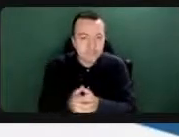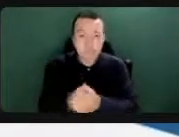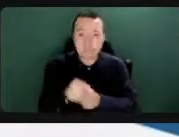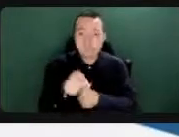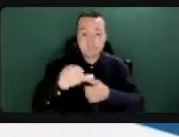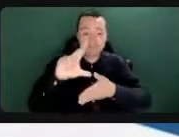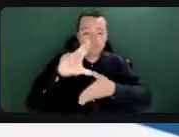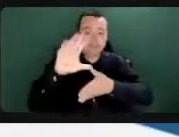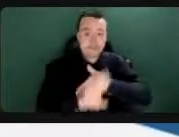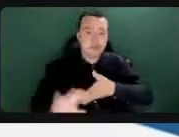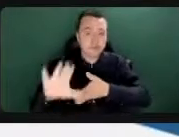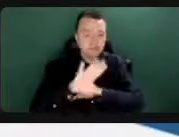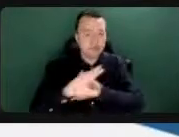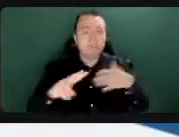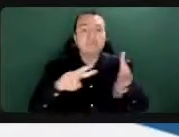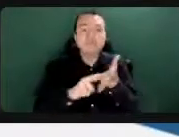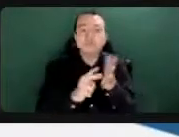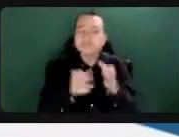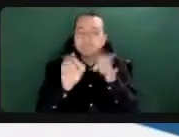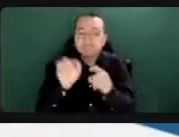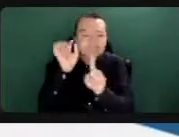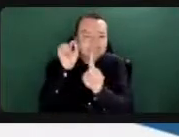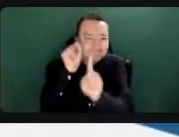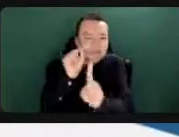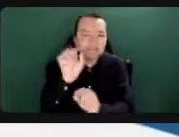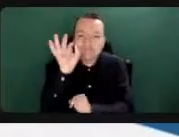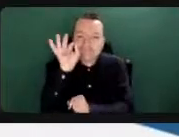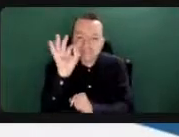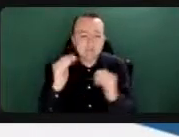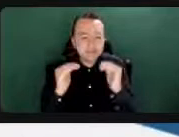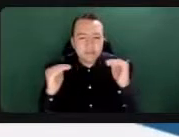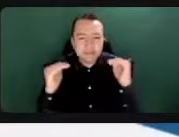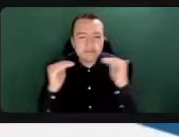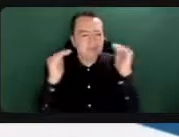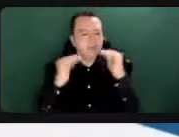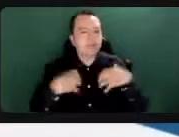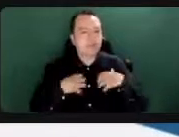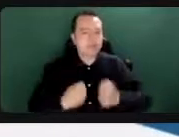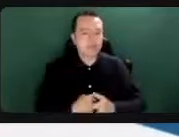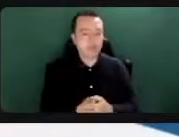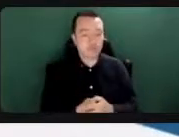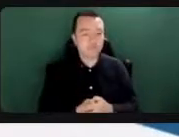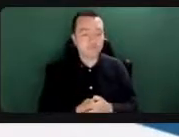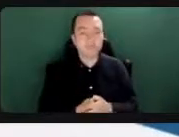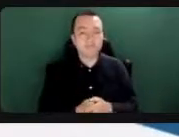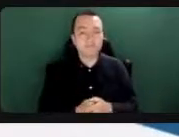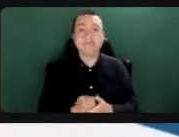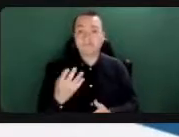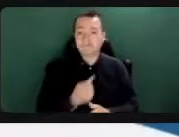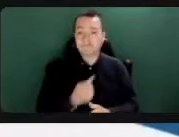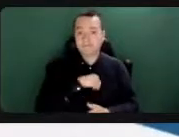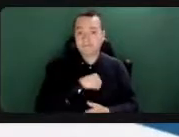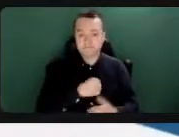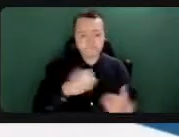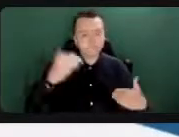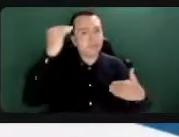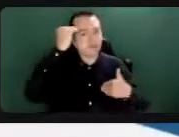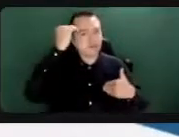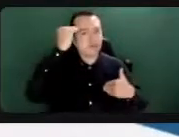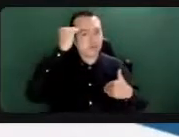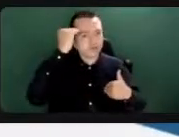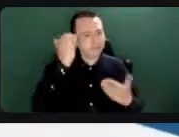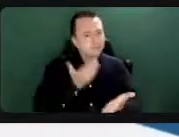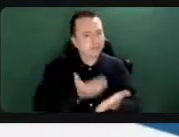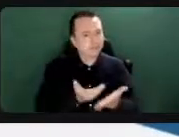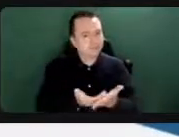equity. We were very aware and we're very conscious of the fact that our health systems need to continue